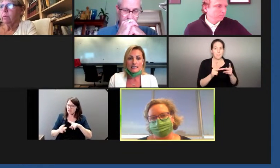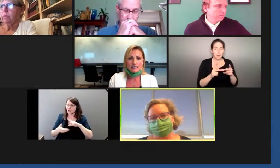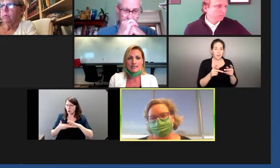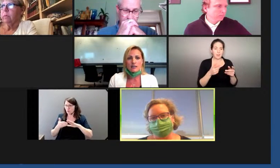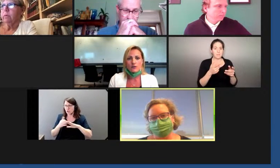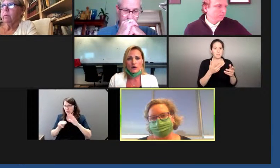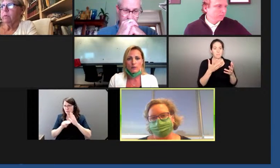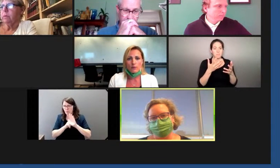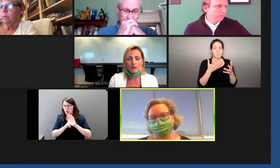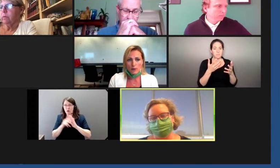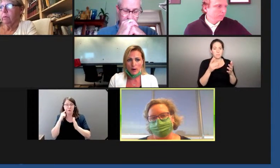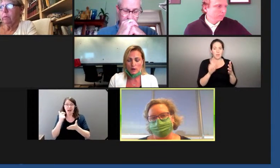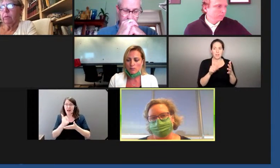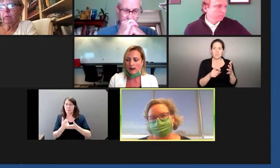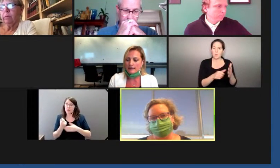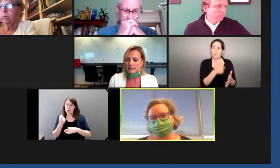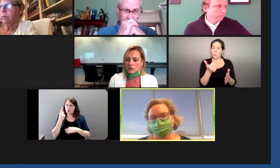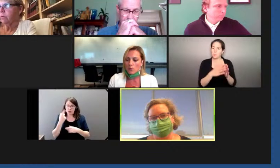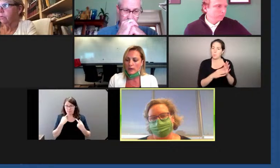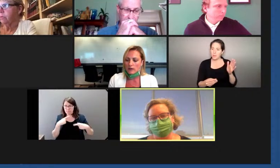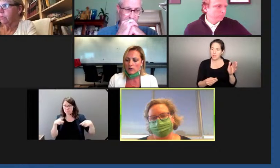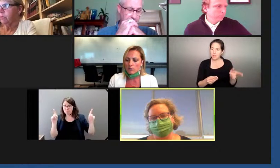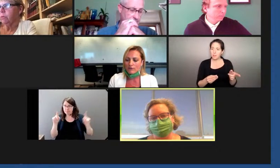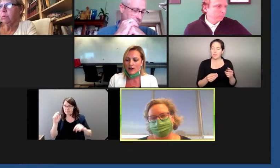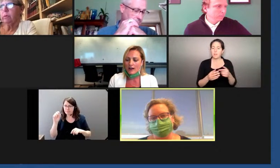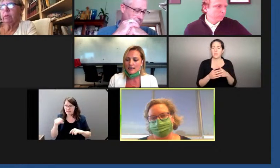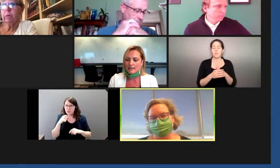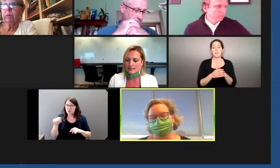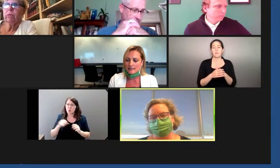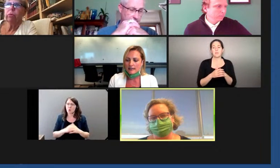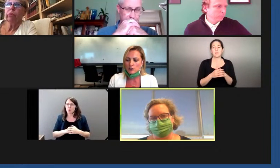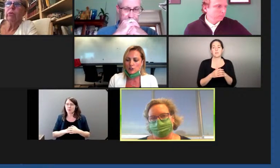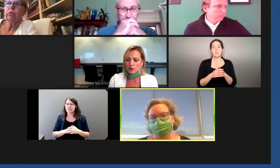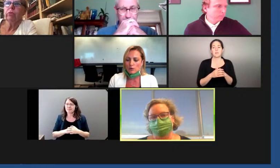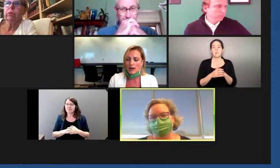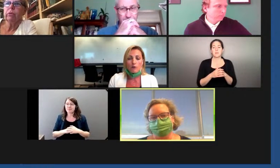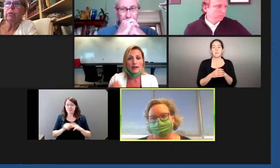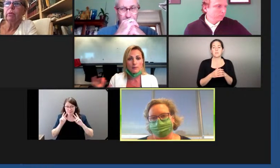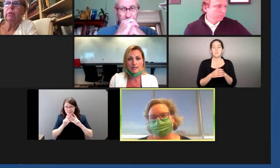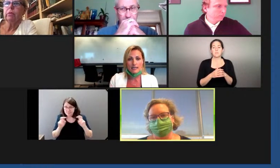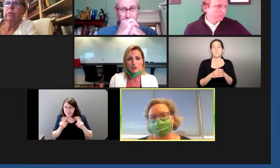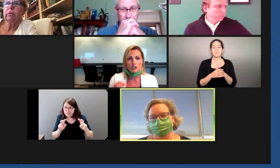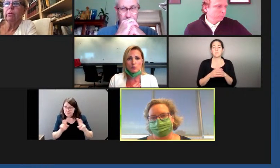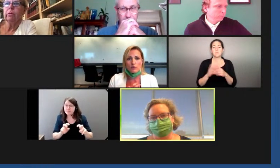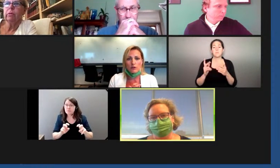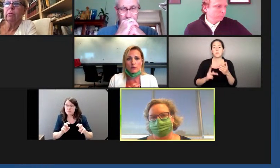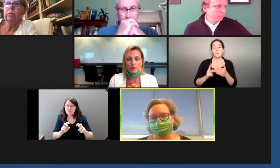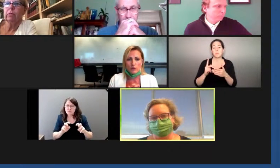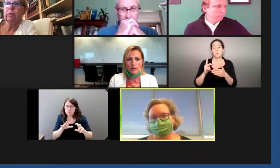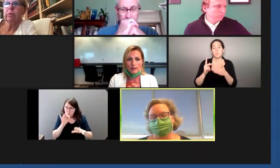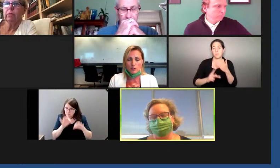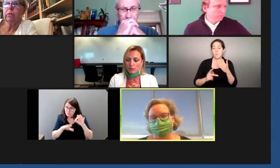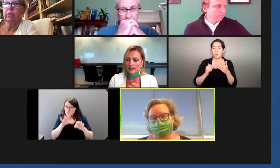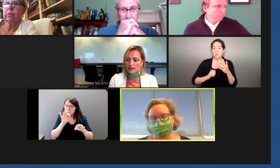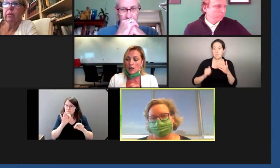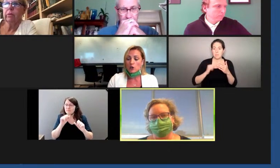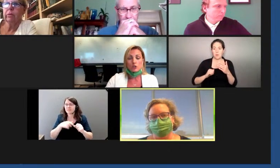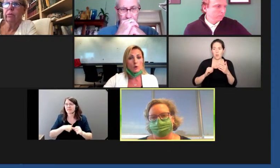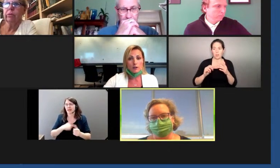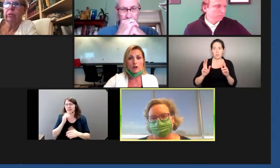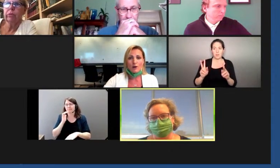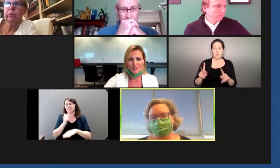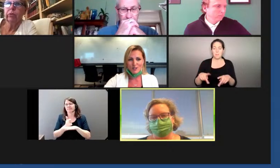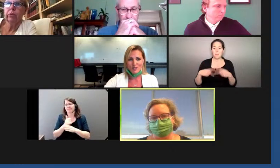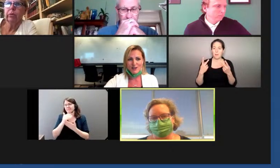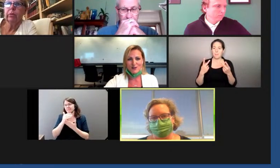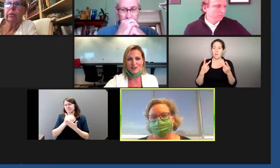the insight from the parks pilot will provide insight to recommendations moving forward through the master plan. So one